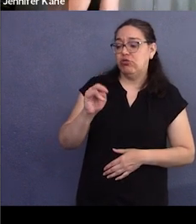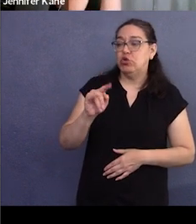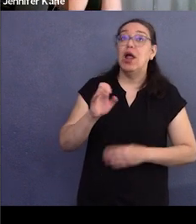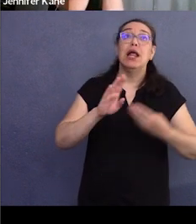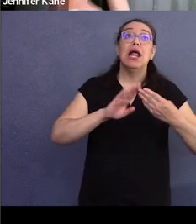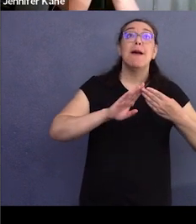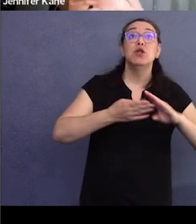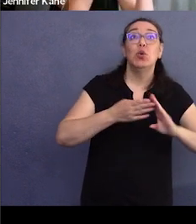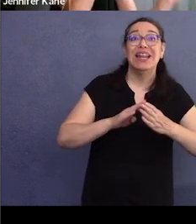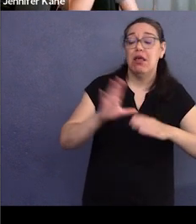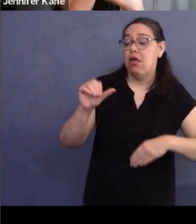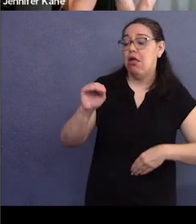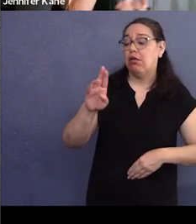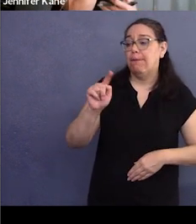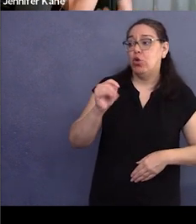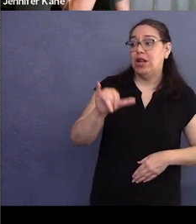project contributor.